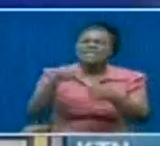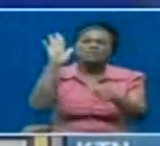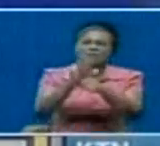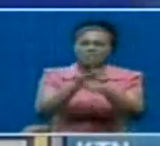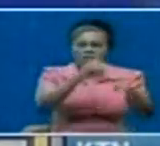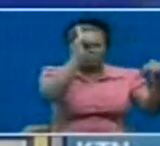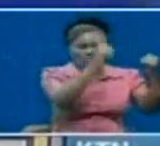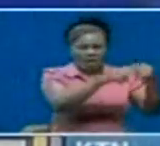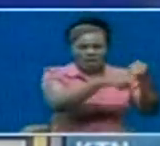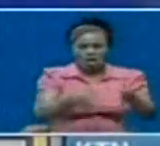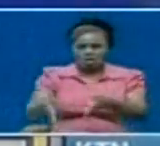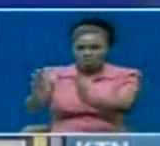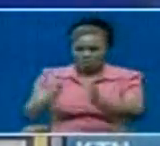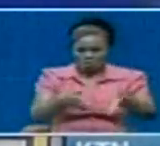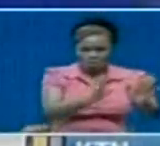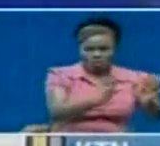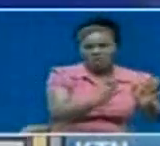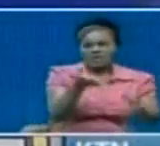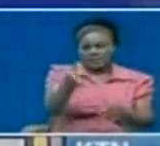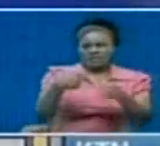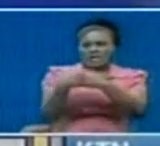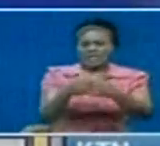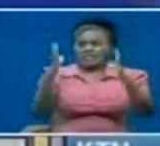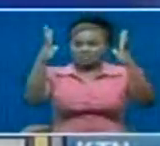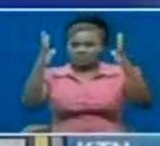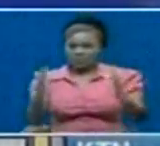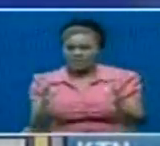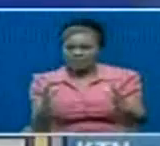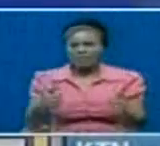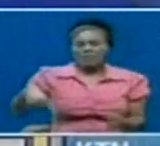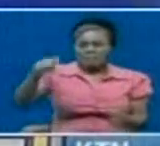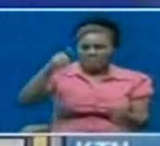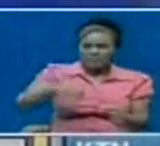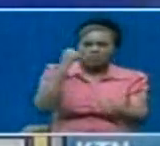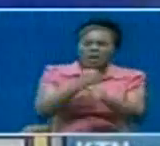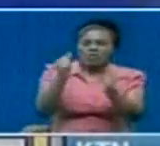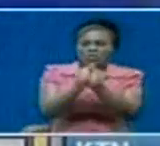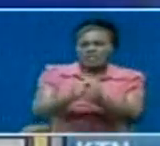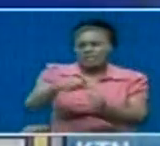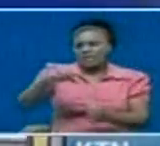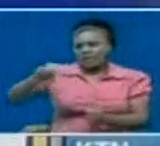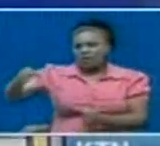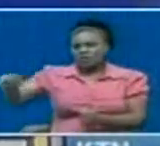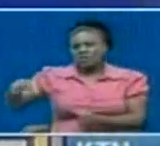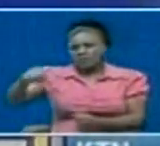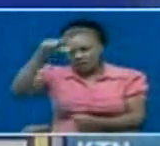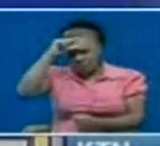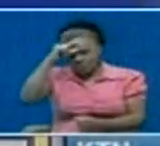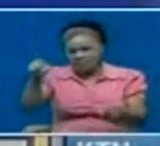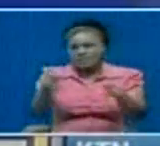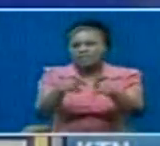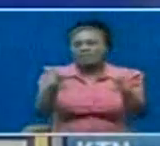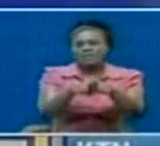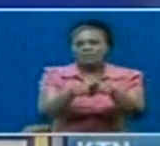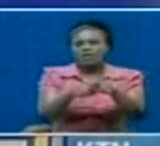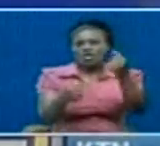One, infrastructure is a big challenge. Mm. So we have to liaise with the county government and other stakeholders